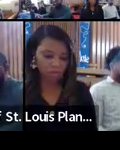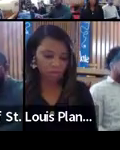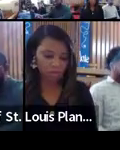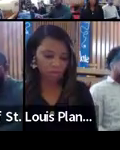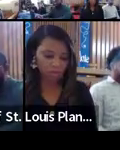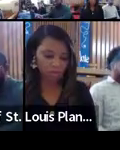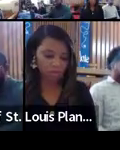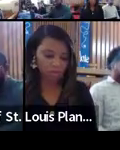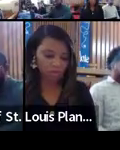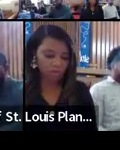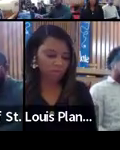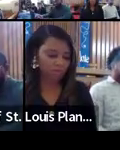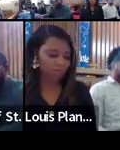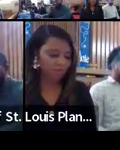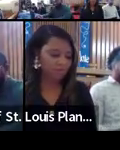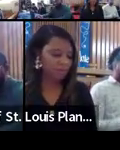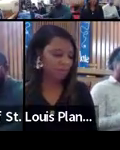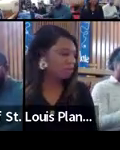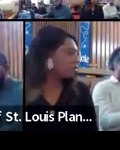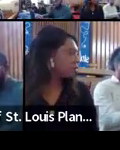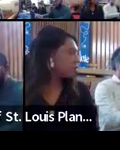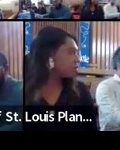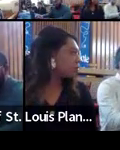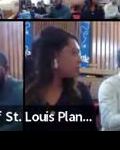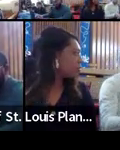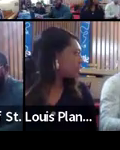And on that, I need a motion.